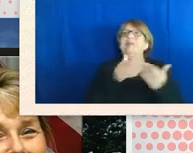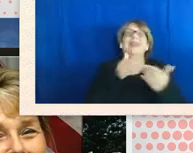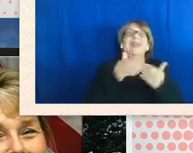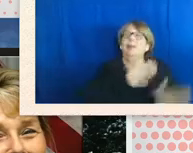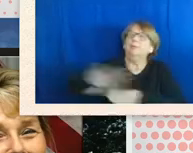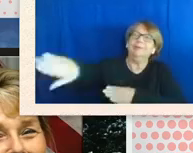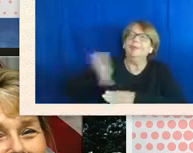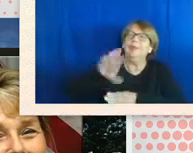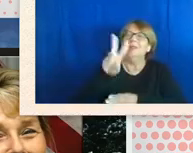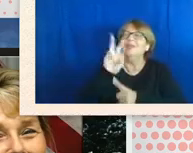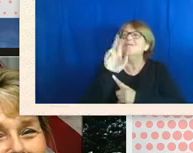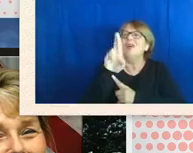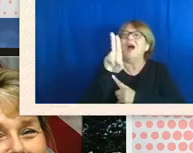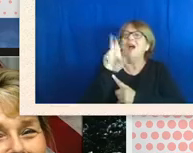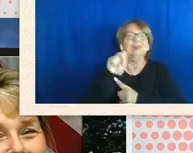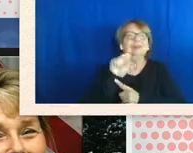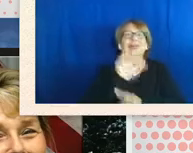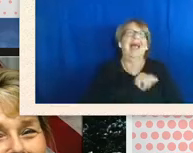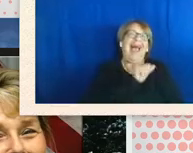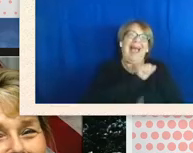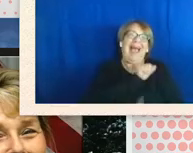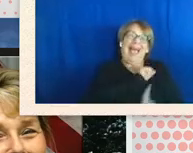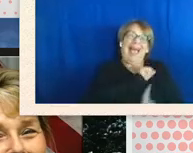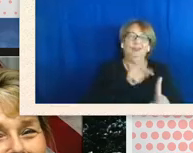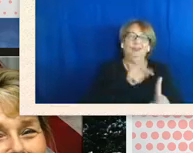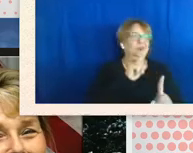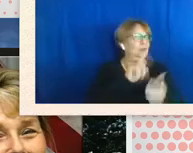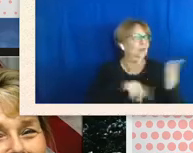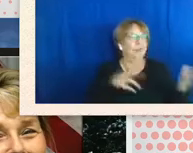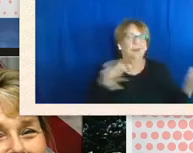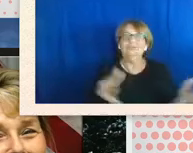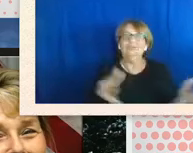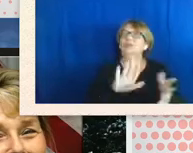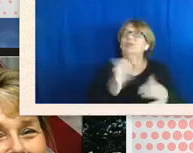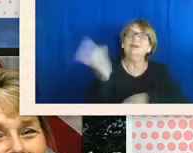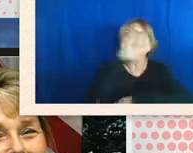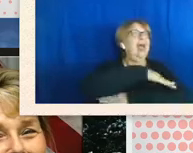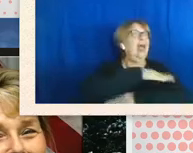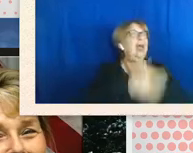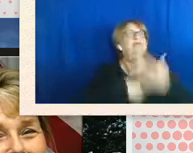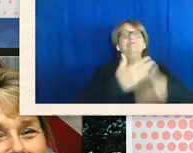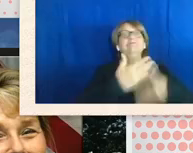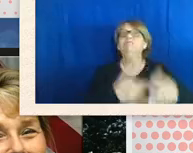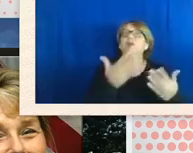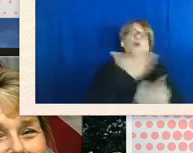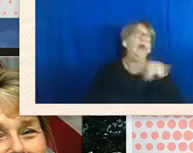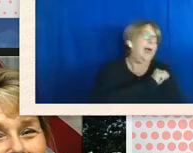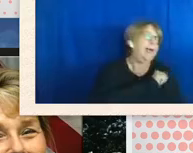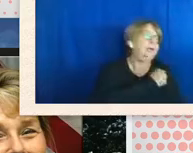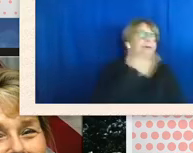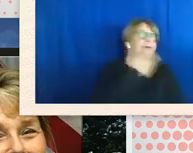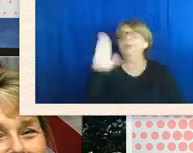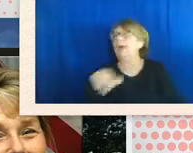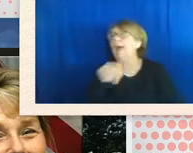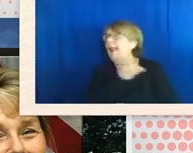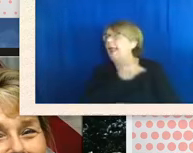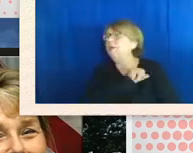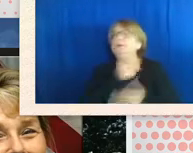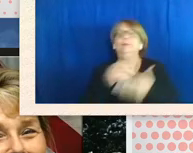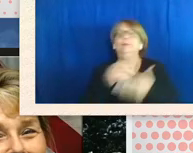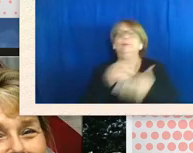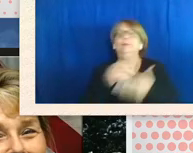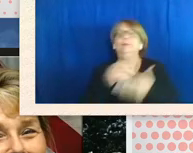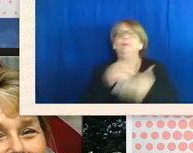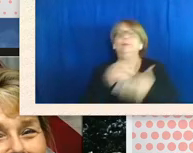what drives our day. You know, whether we're going to be in a good attitude, a bad attitude, or whatever. And everybody around